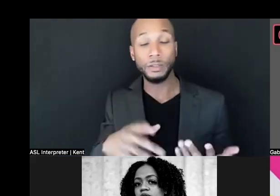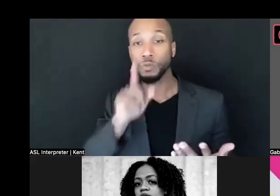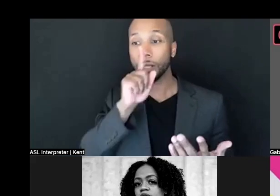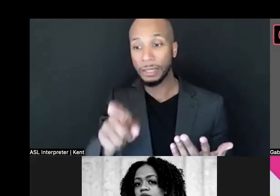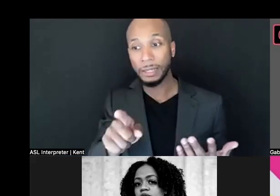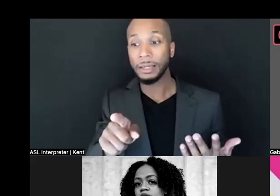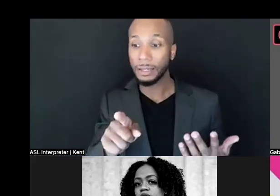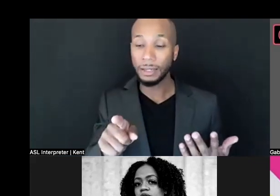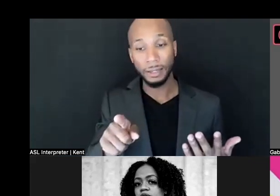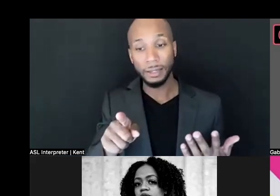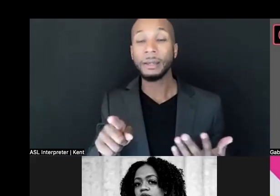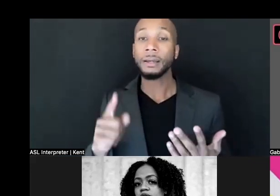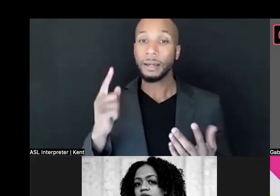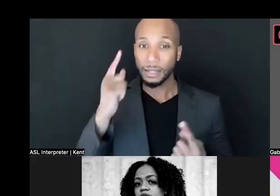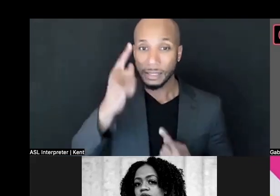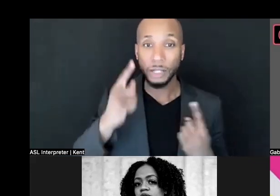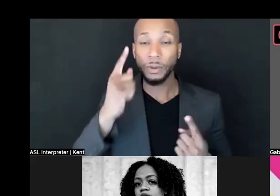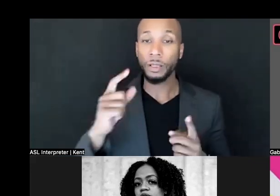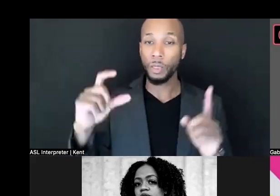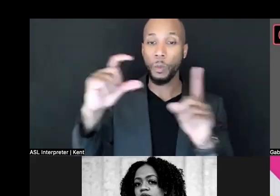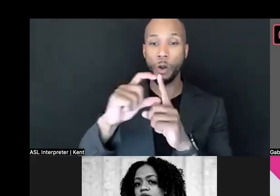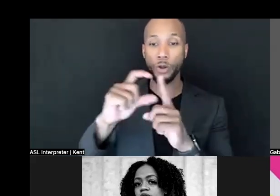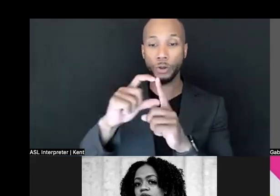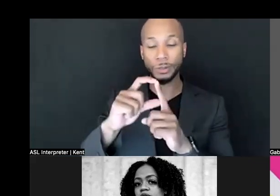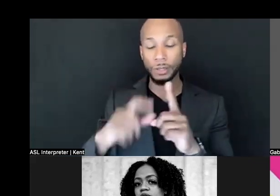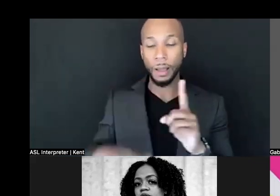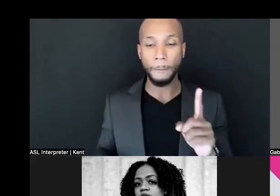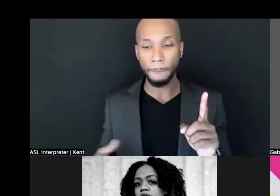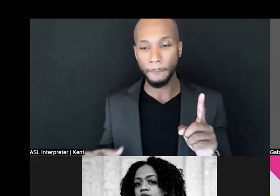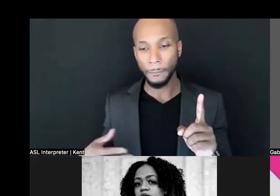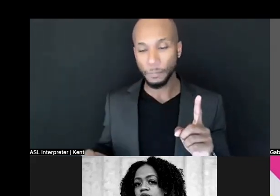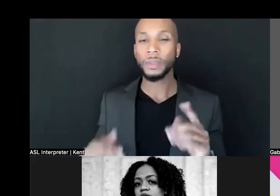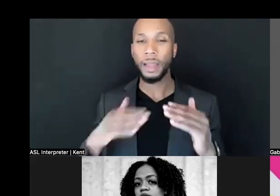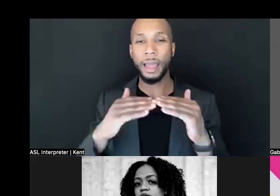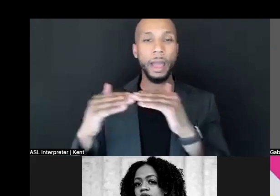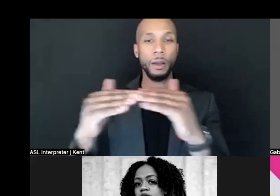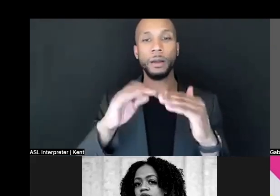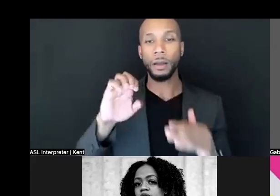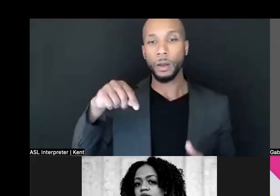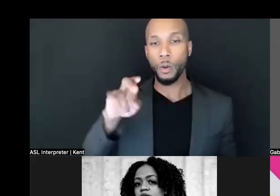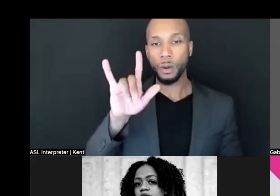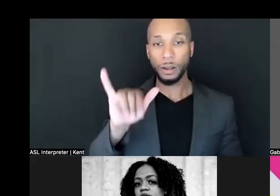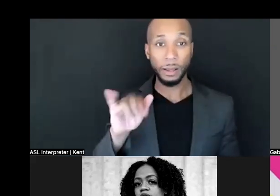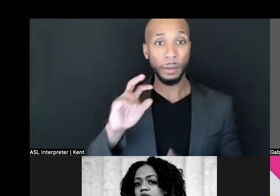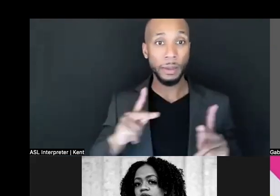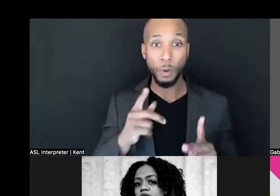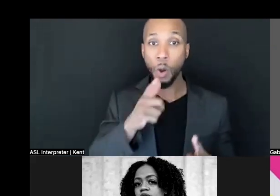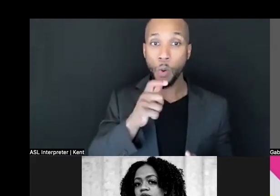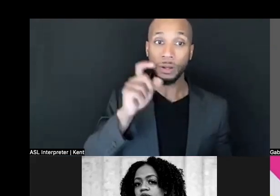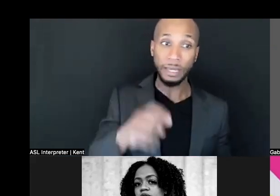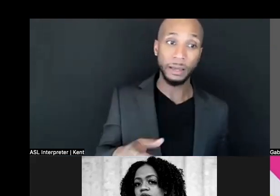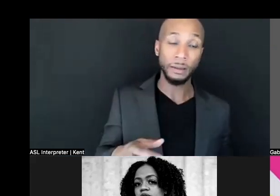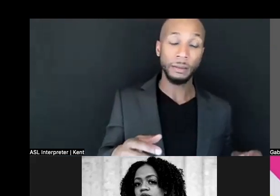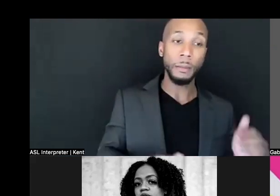really taking into account the word um, equity, meaning people who need the most get the most. And that